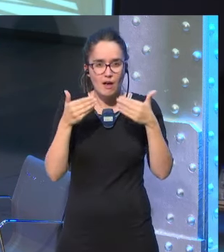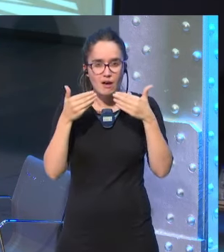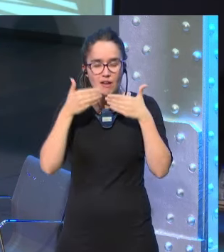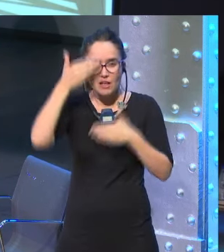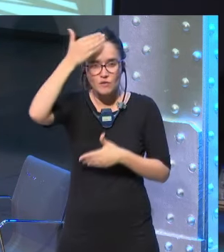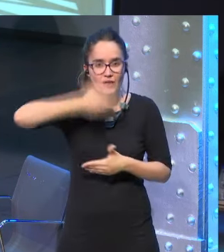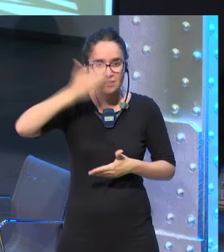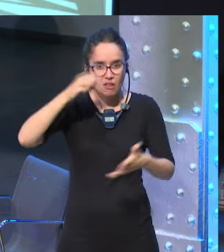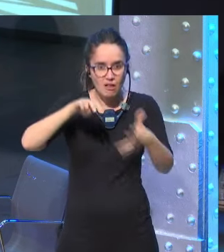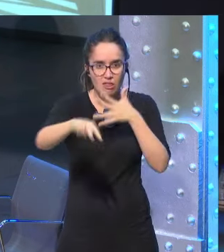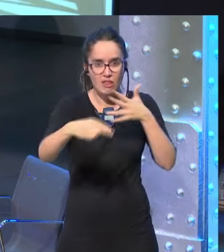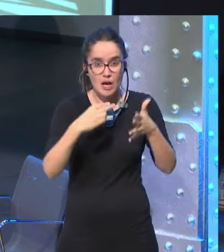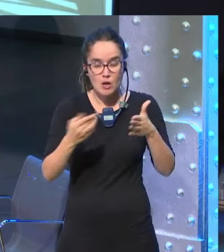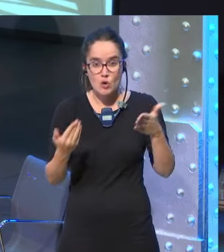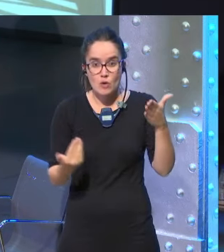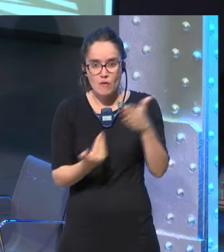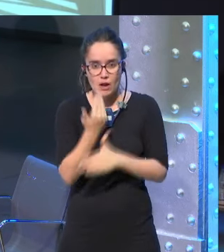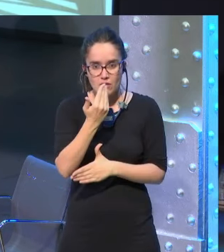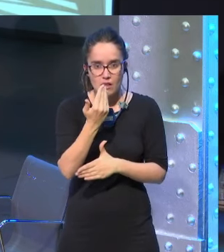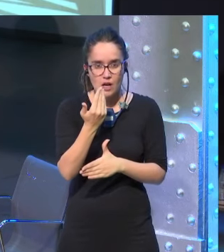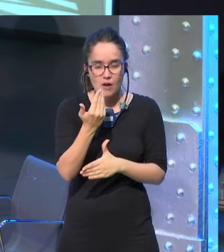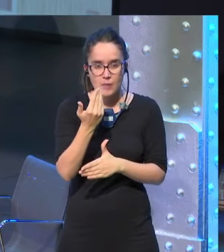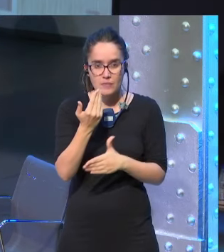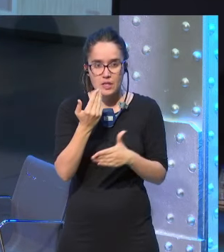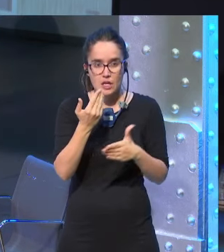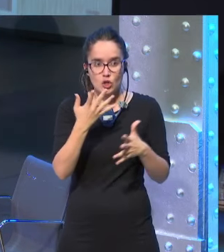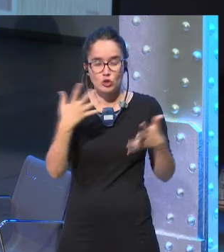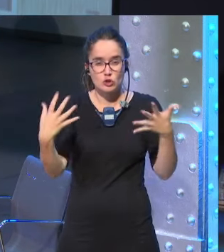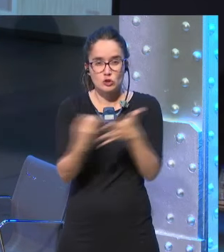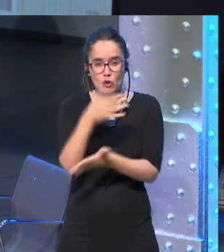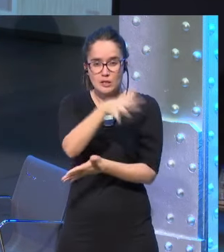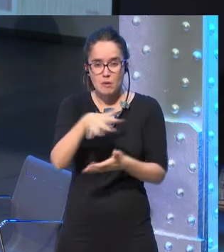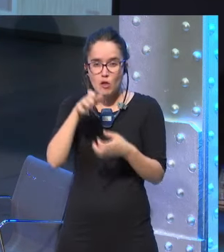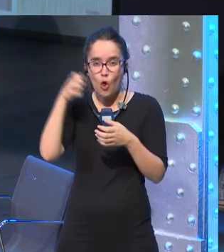light, going to be a very light-filled spatial timber